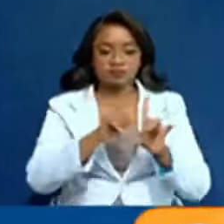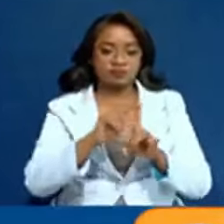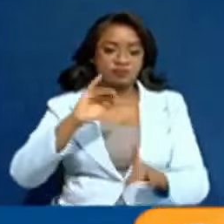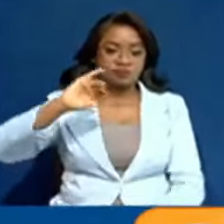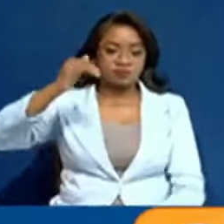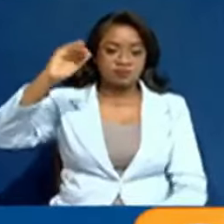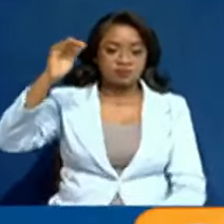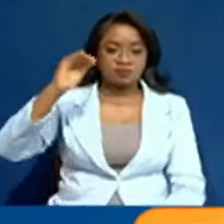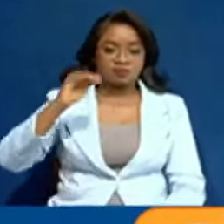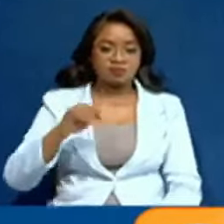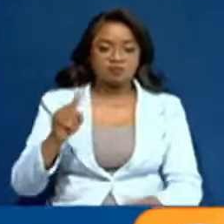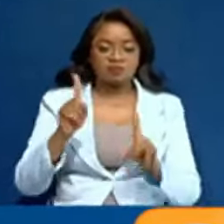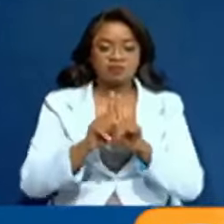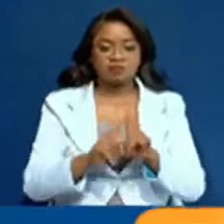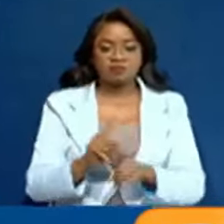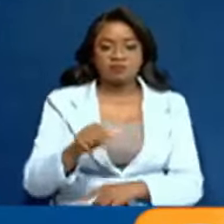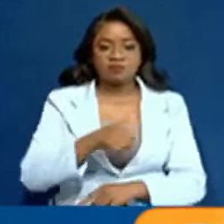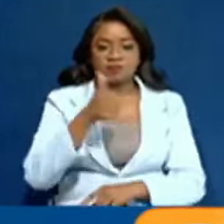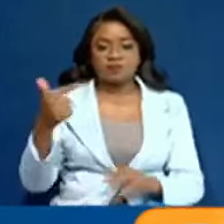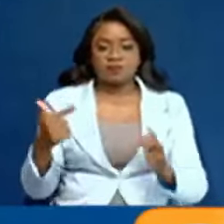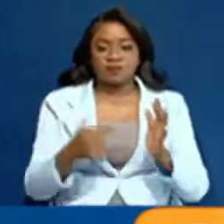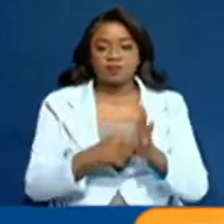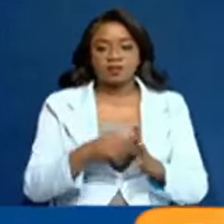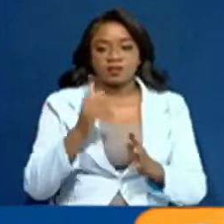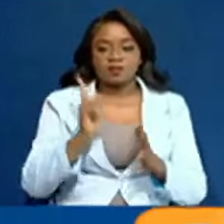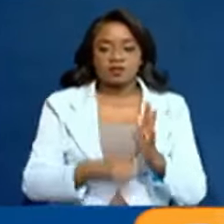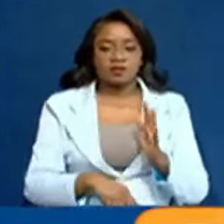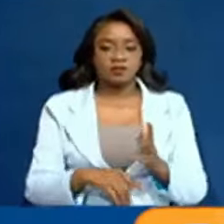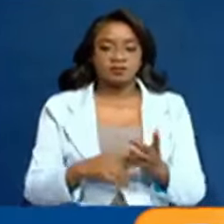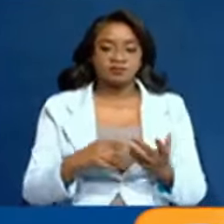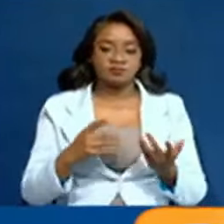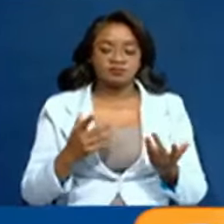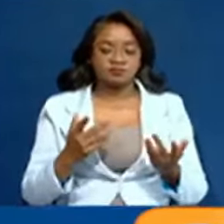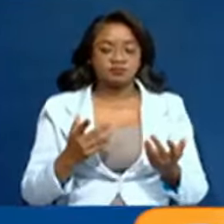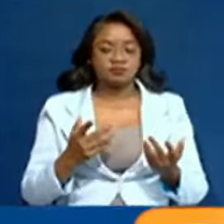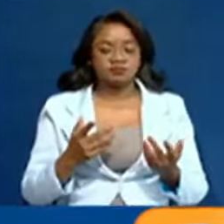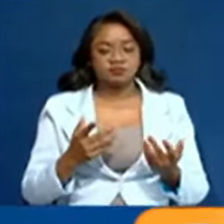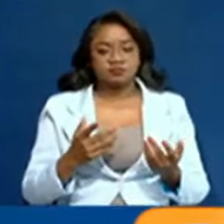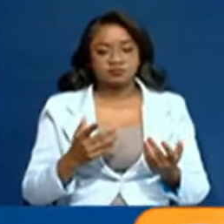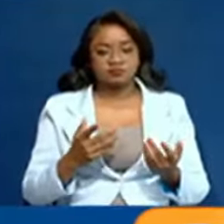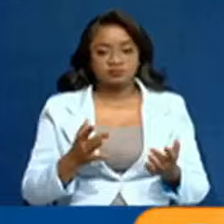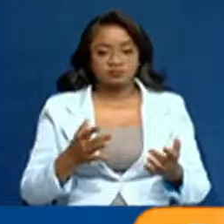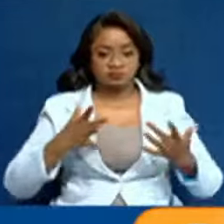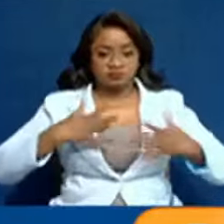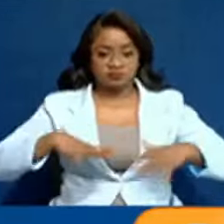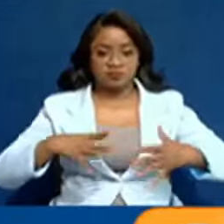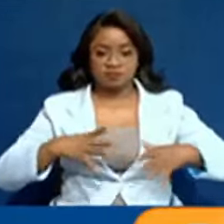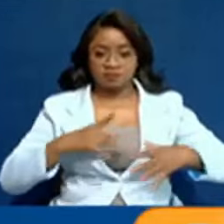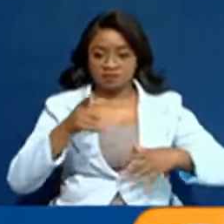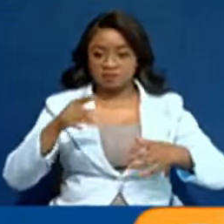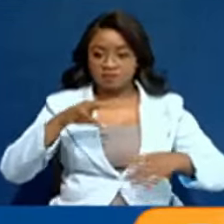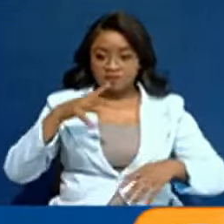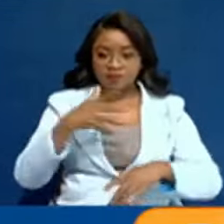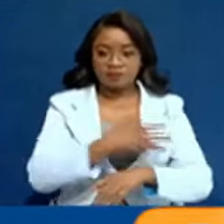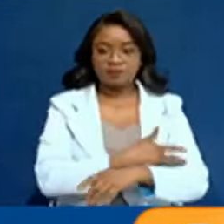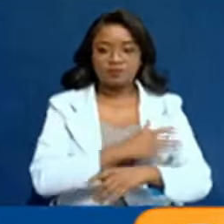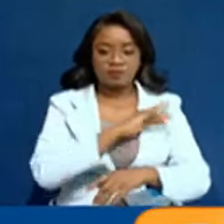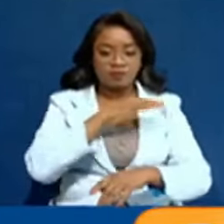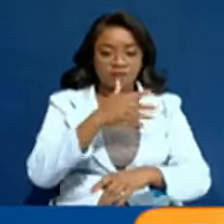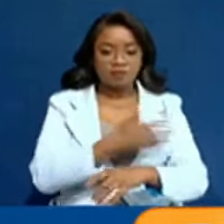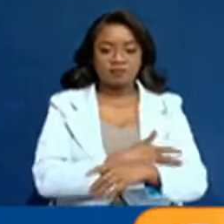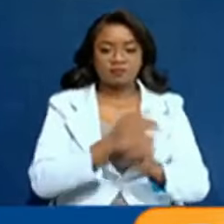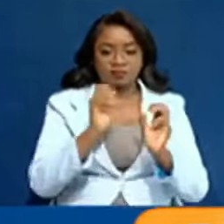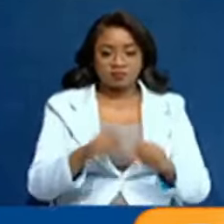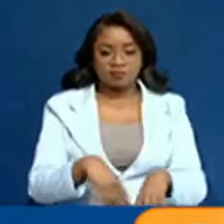thing is, of course, that can be, you know, that can be inbuilt is the issue of human capacity. I'm sure in